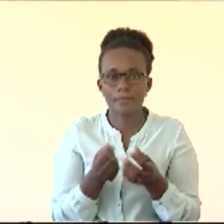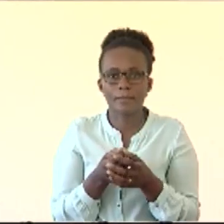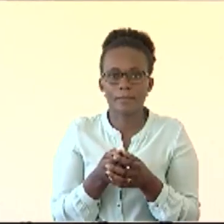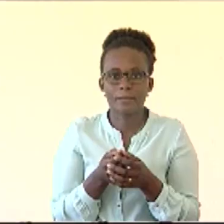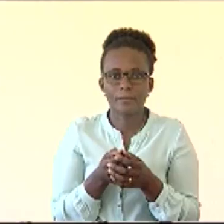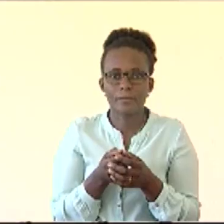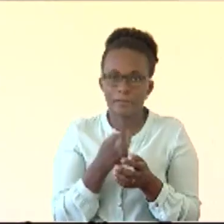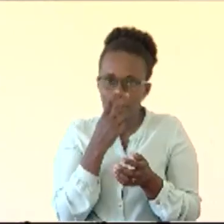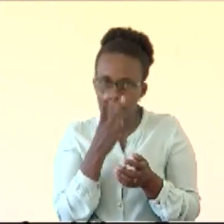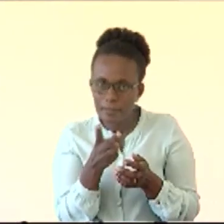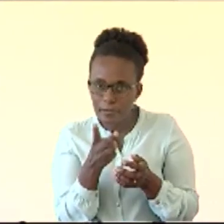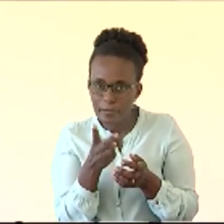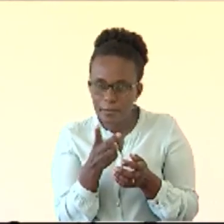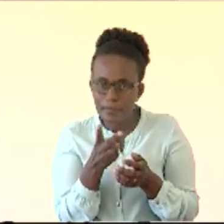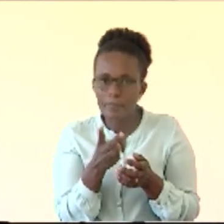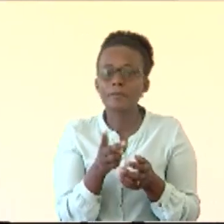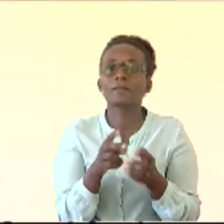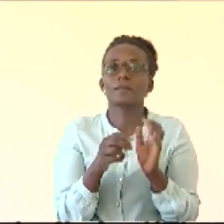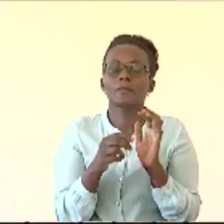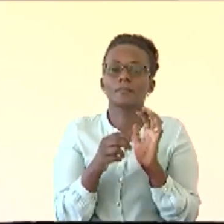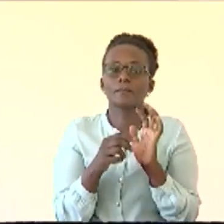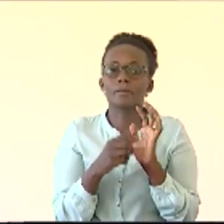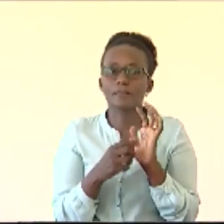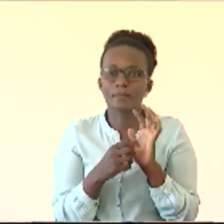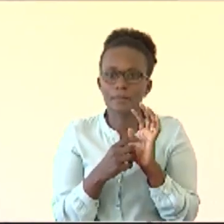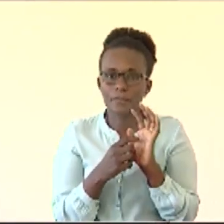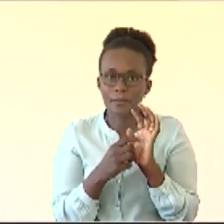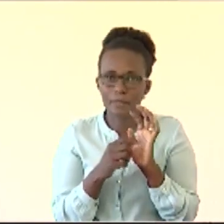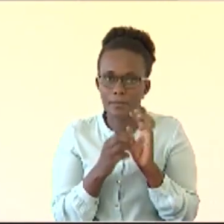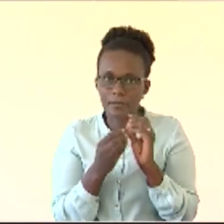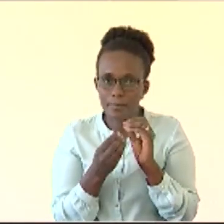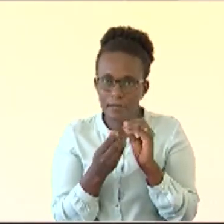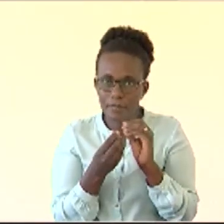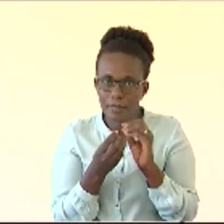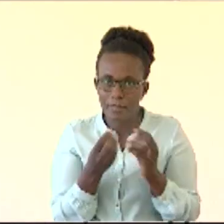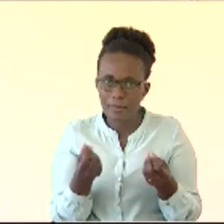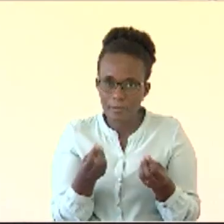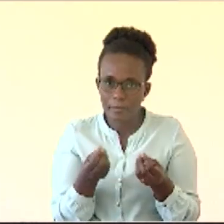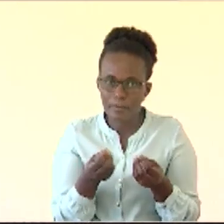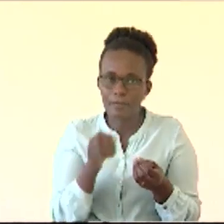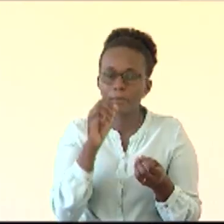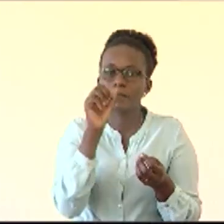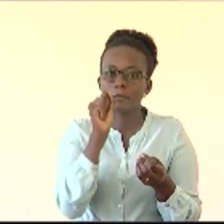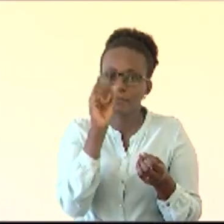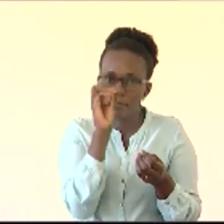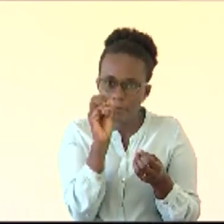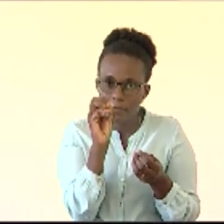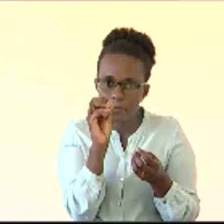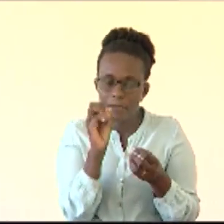this is a 50 coin. This 50 coin is coated with silver.